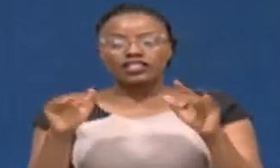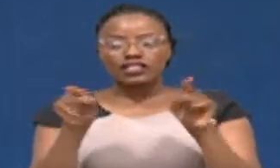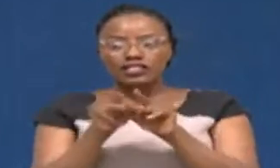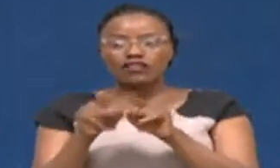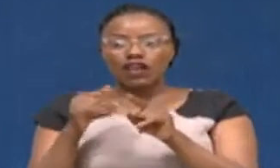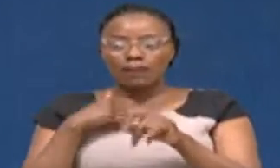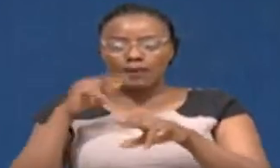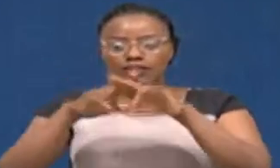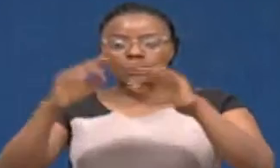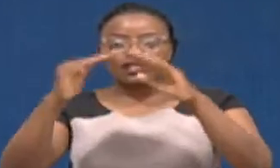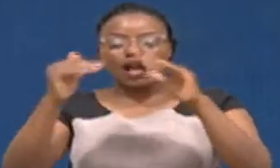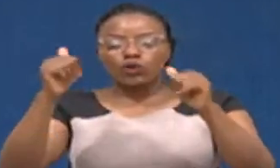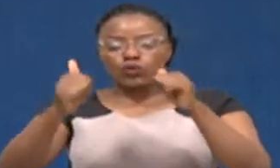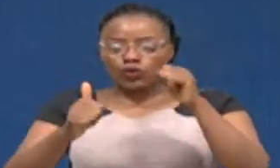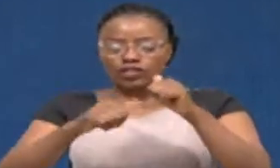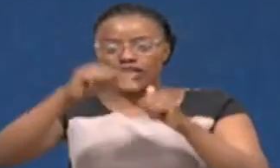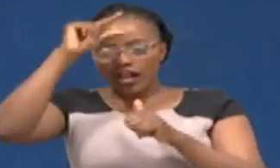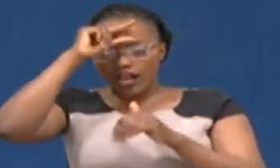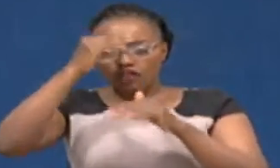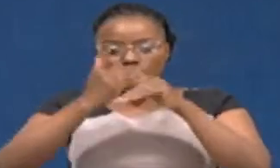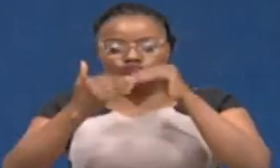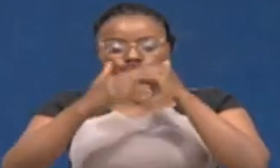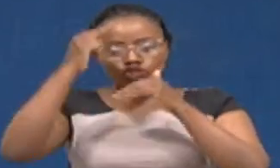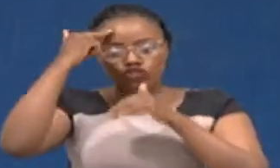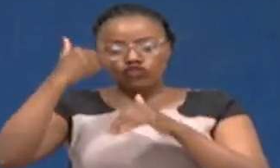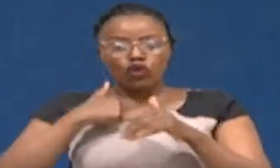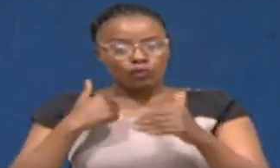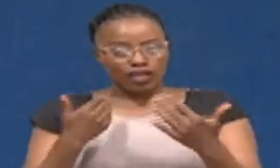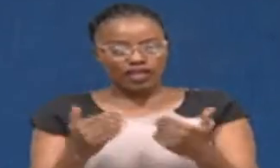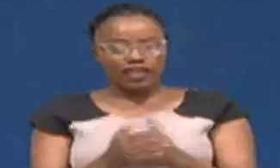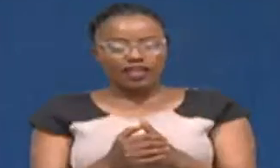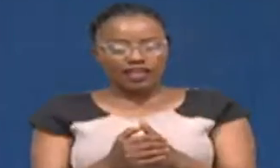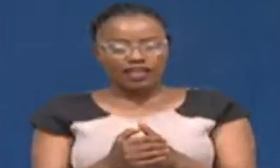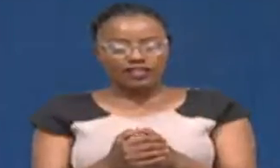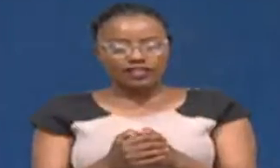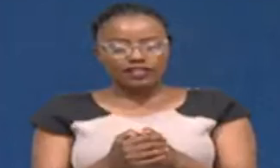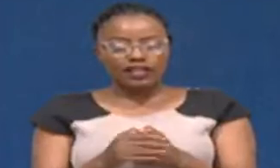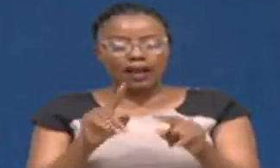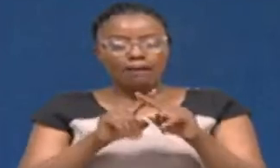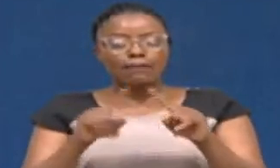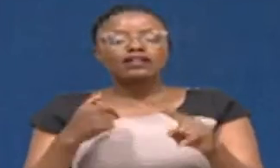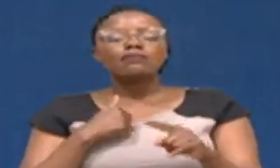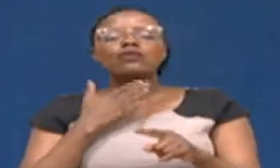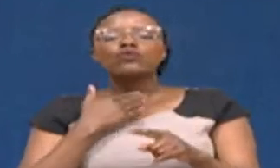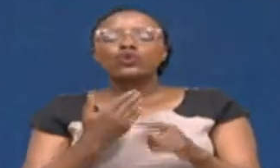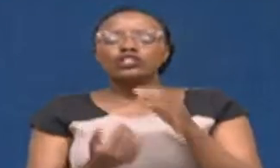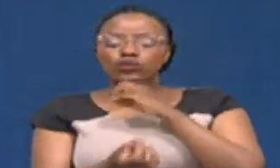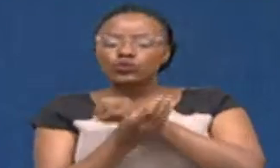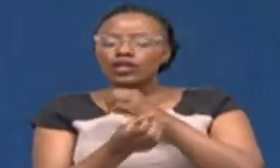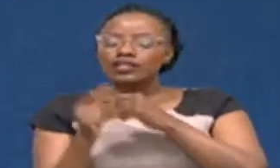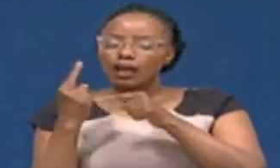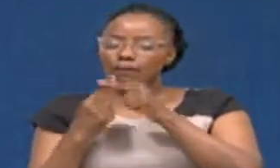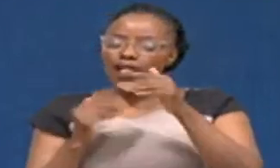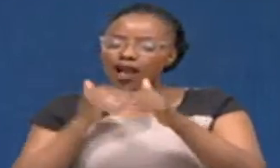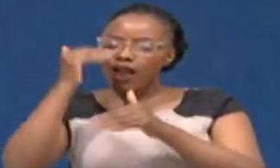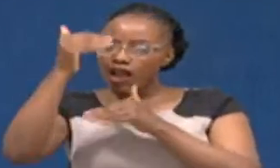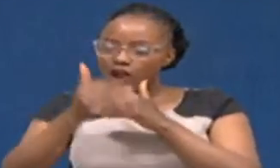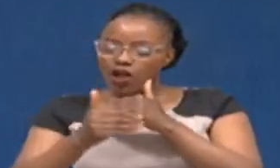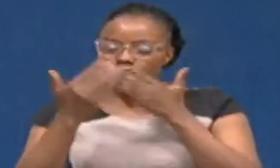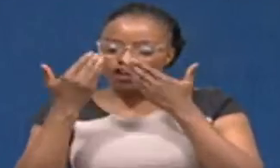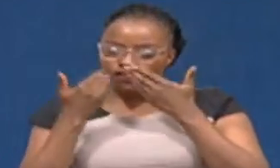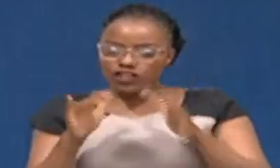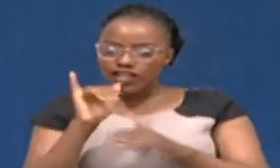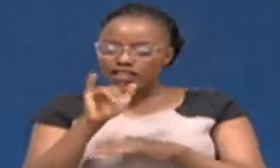I'm sitting in the house, that house that the government built for me. Yeah. But I wanted to give you the experience now. After